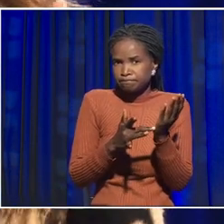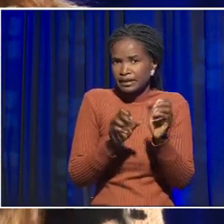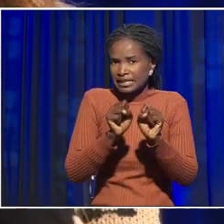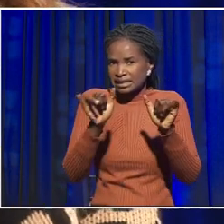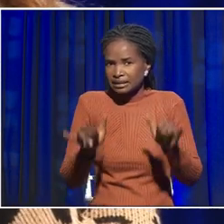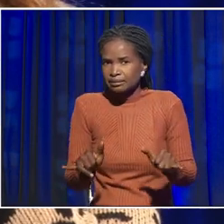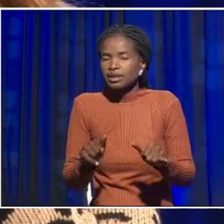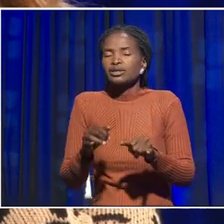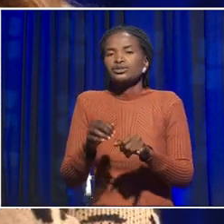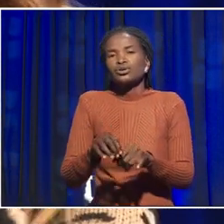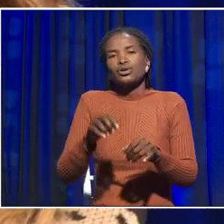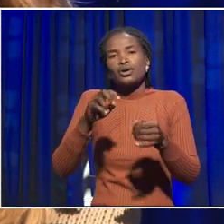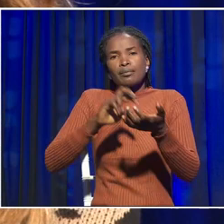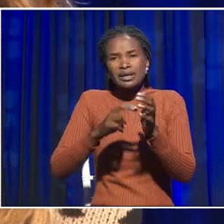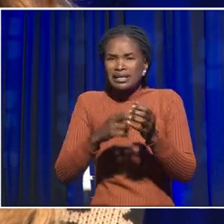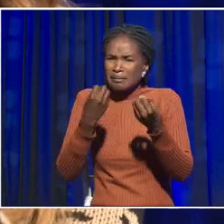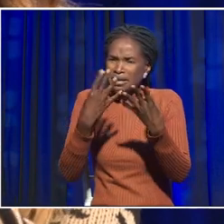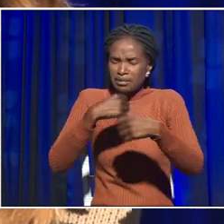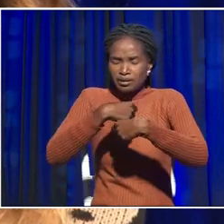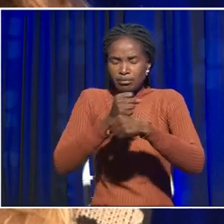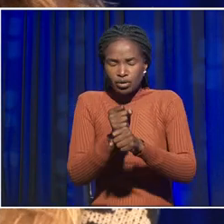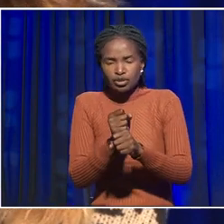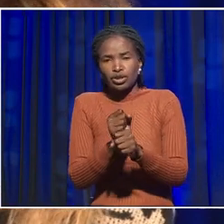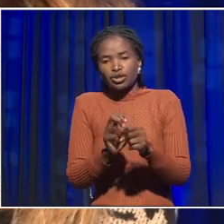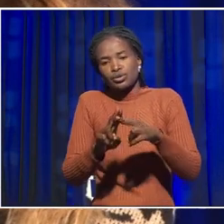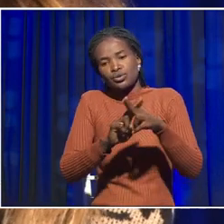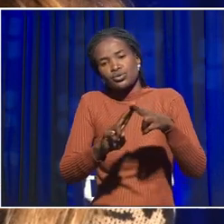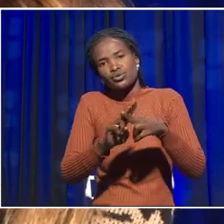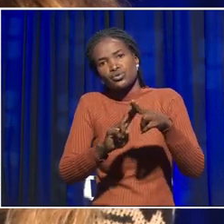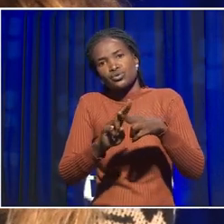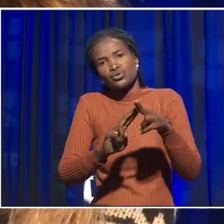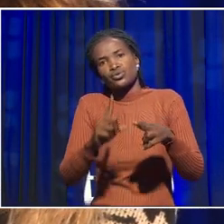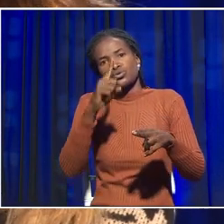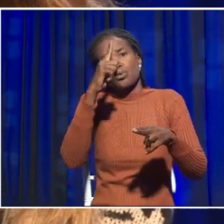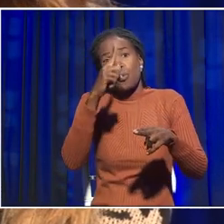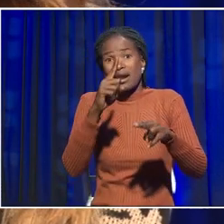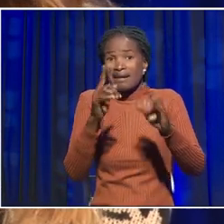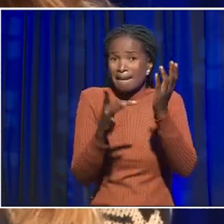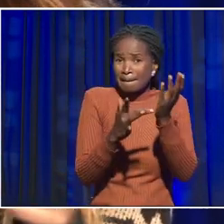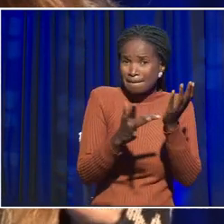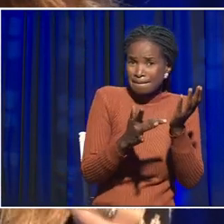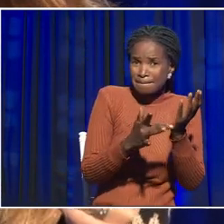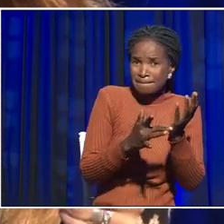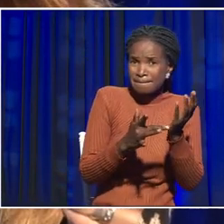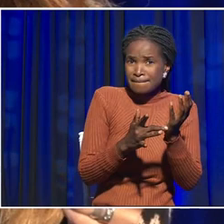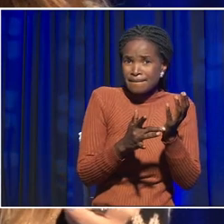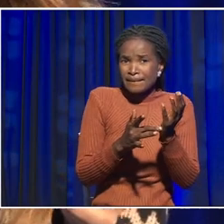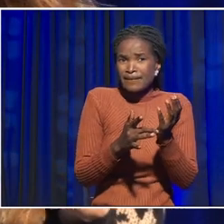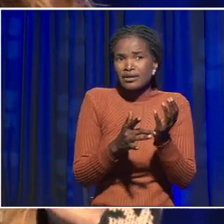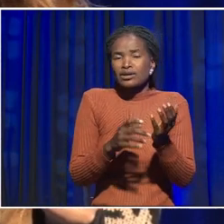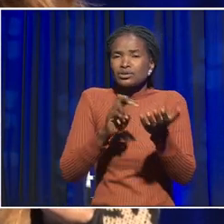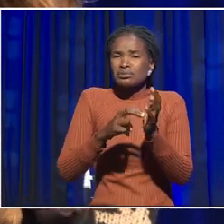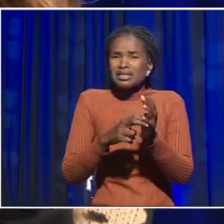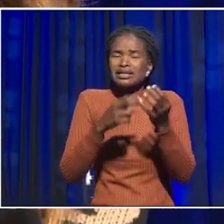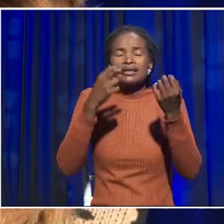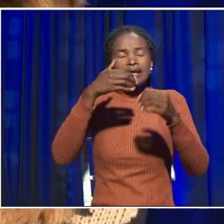a lot of projects on this one vein of the company, spreading it too thin, to the